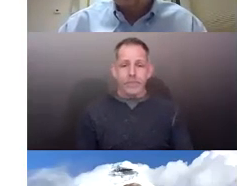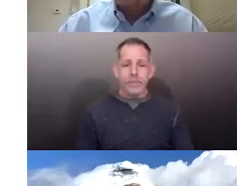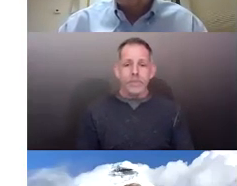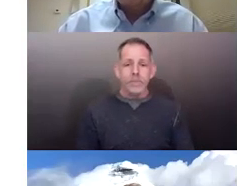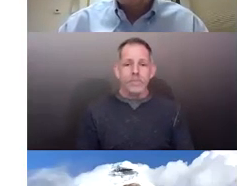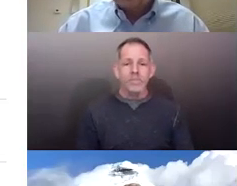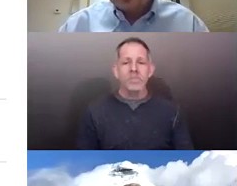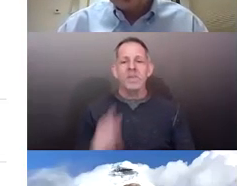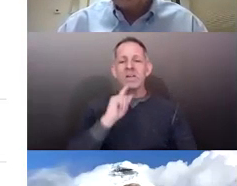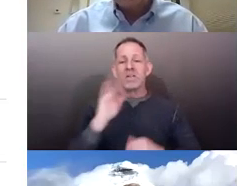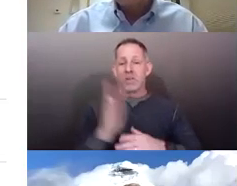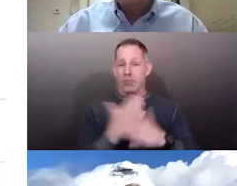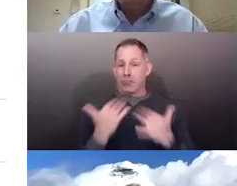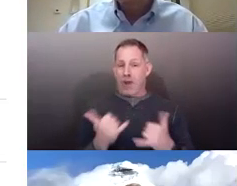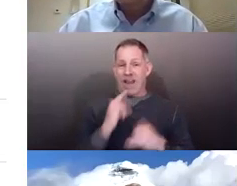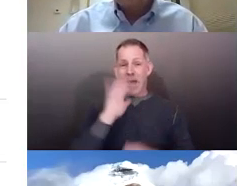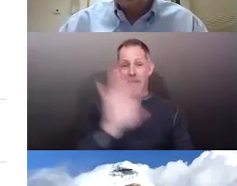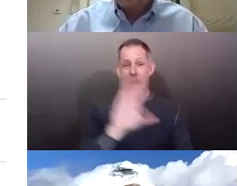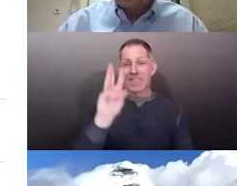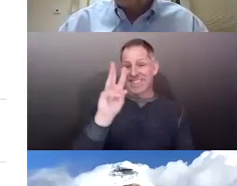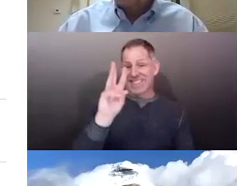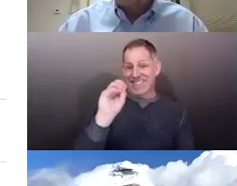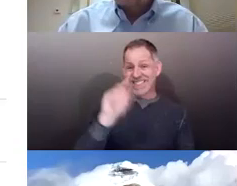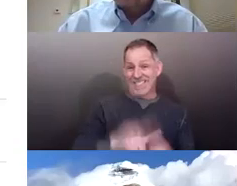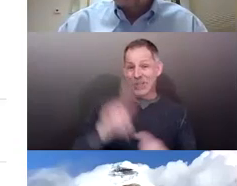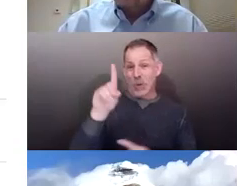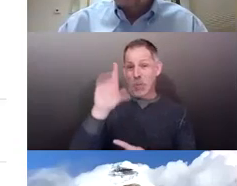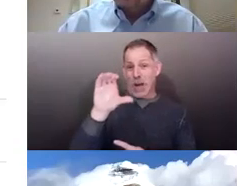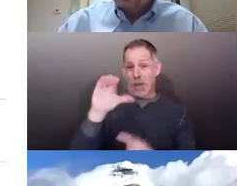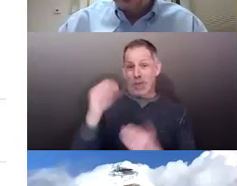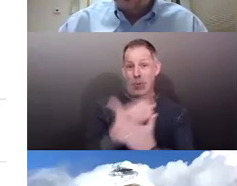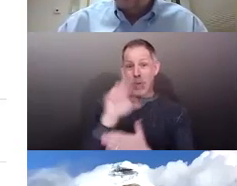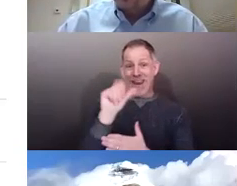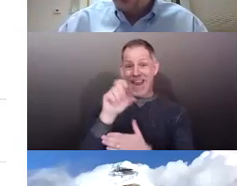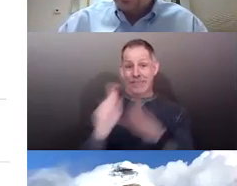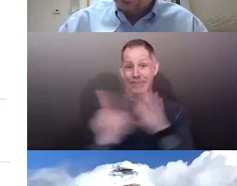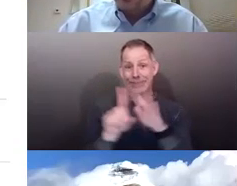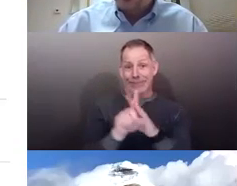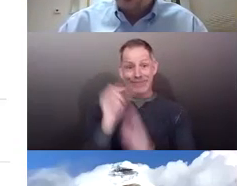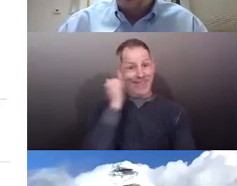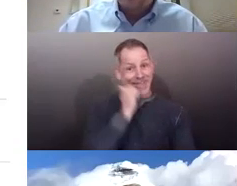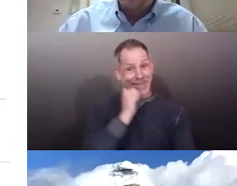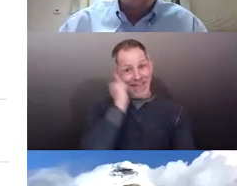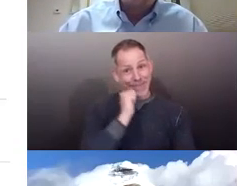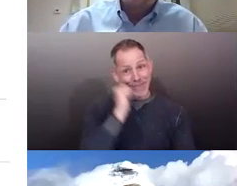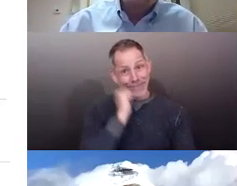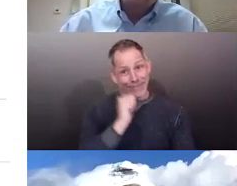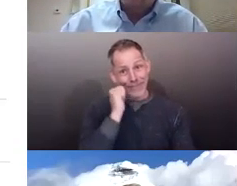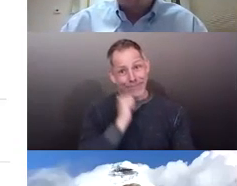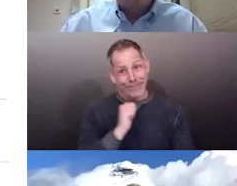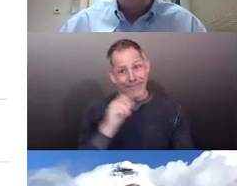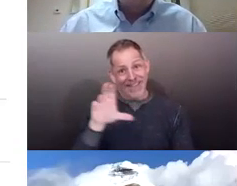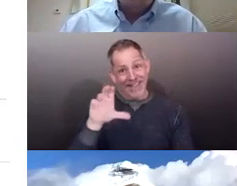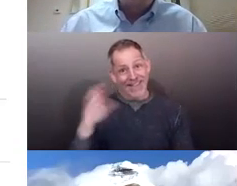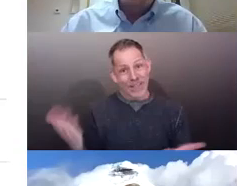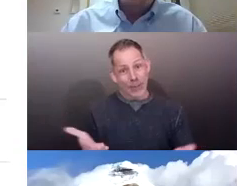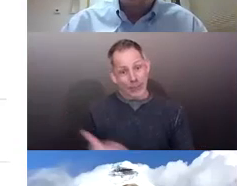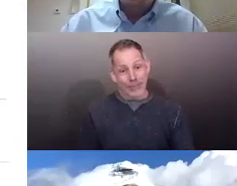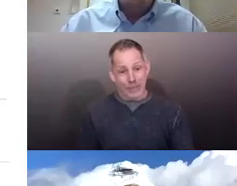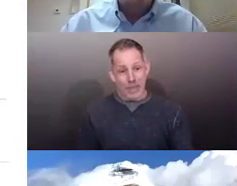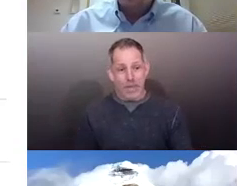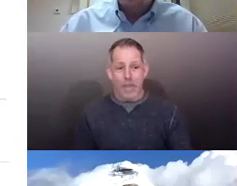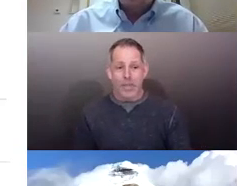two. Next slide. This takes the first slide, the 2-week rate